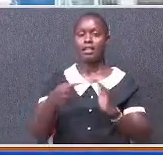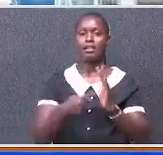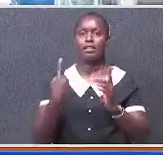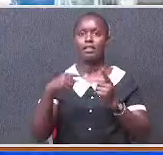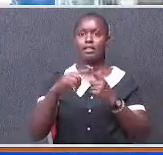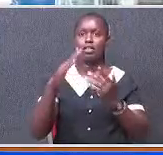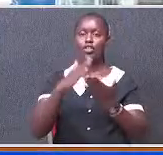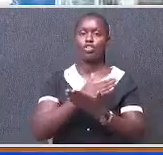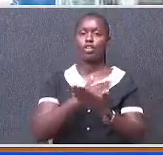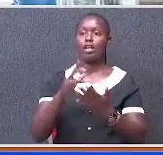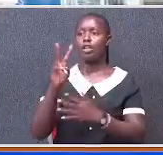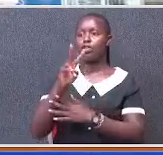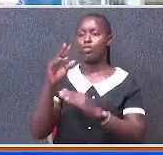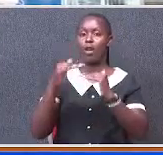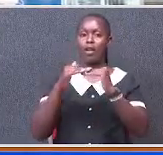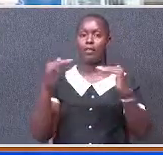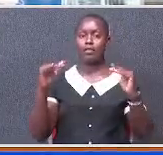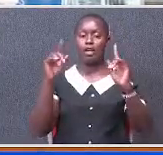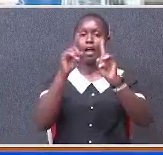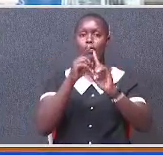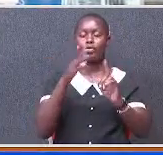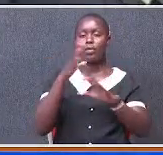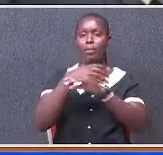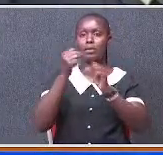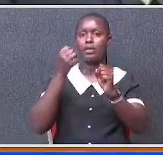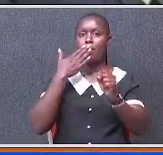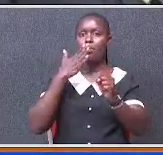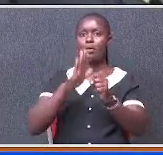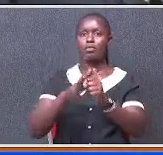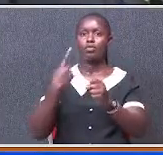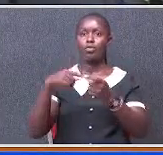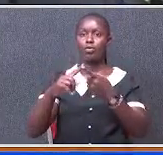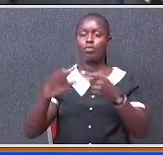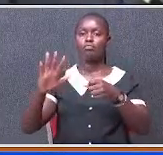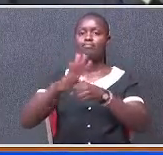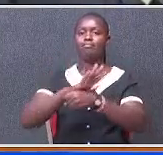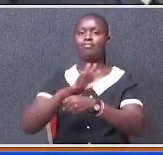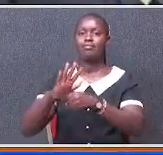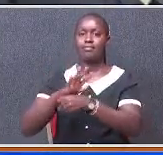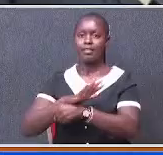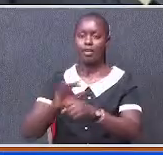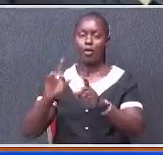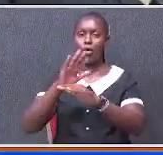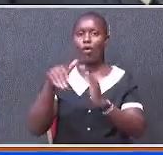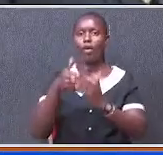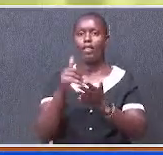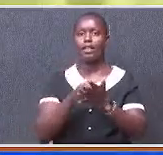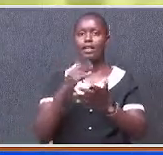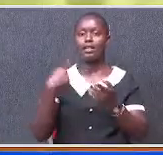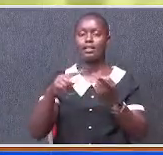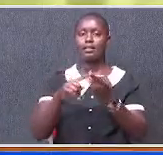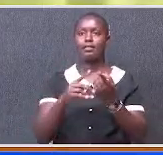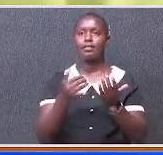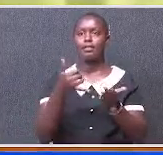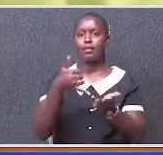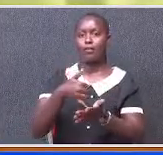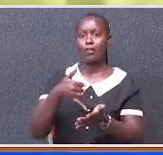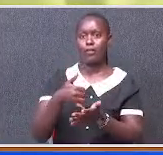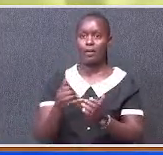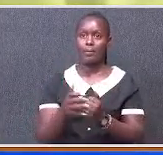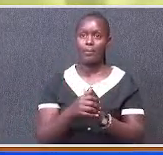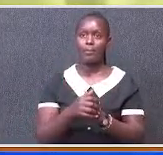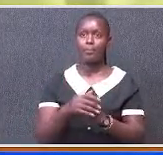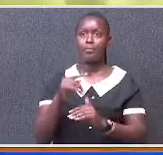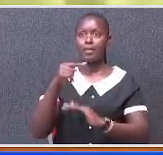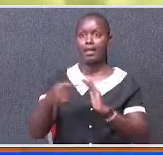two levels, and the president has promised to ensure the bottlenecks hampering effective service delivery are addressed. This